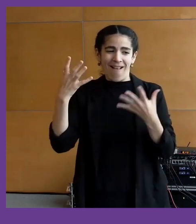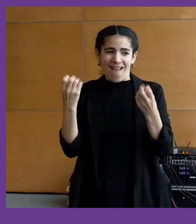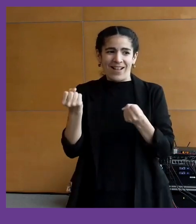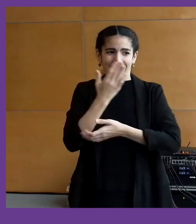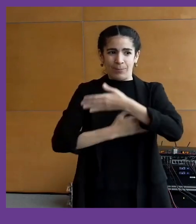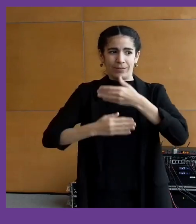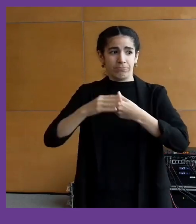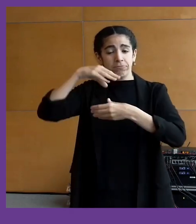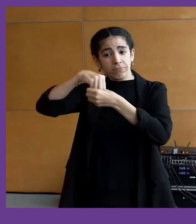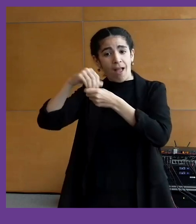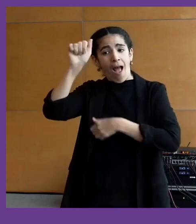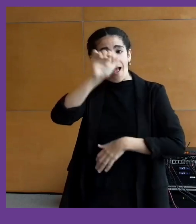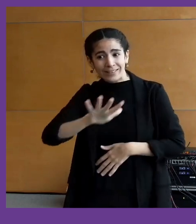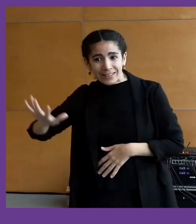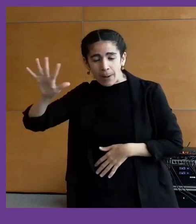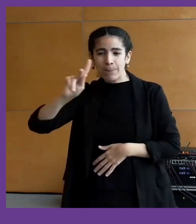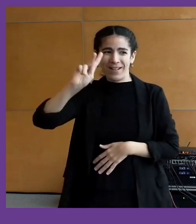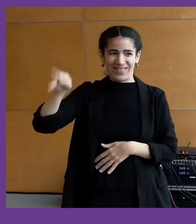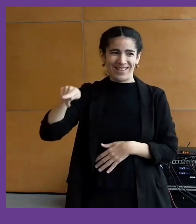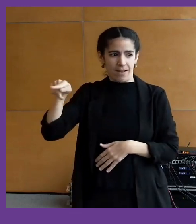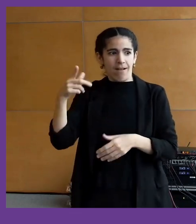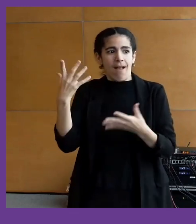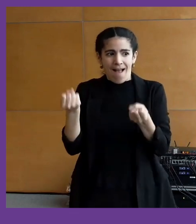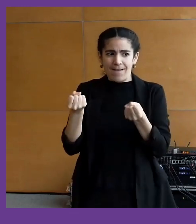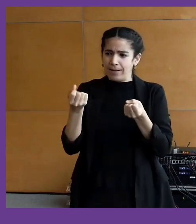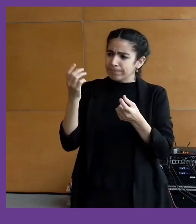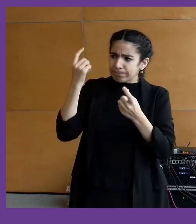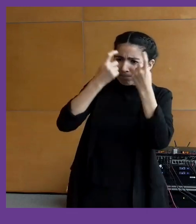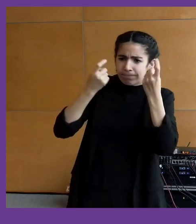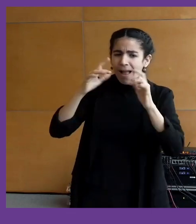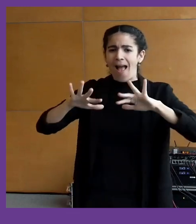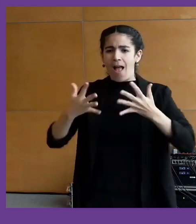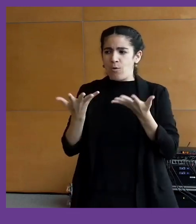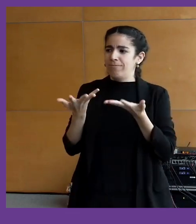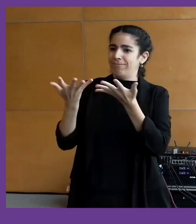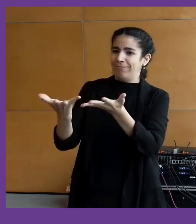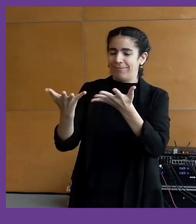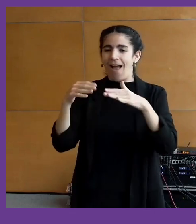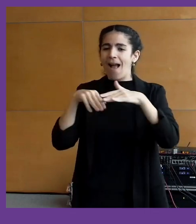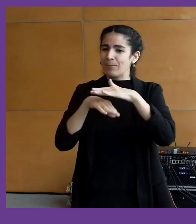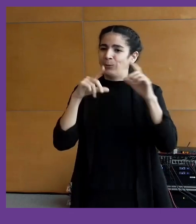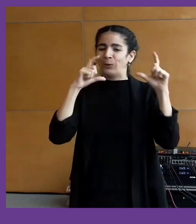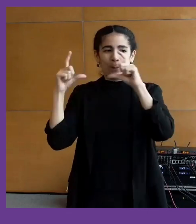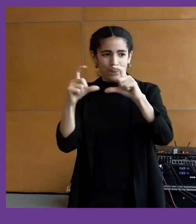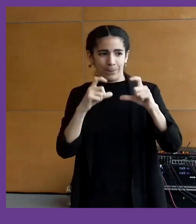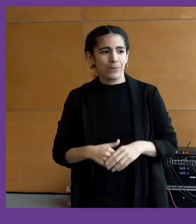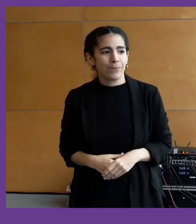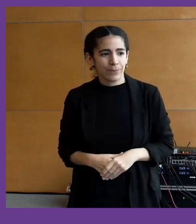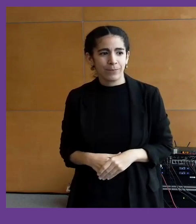As much as 85 million in Latin America and the Caribbean, and another 42 million in the United States of America